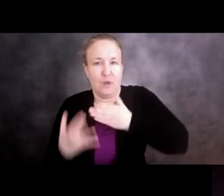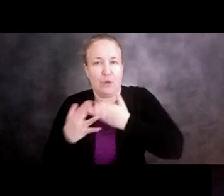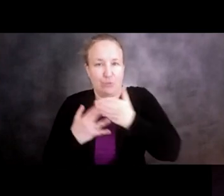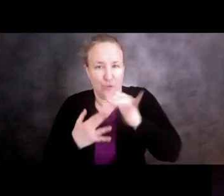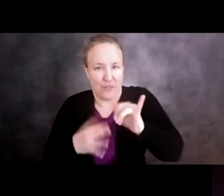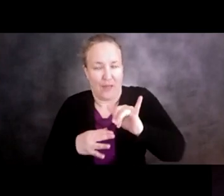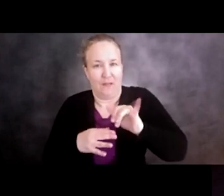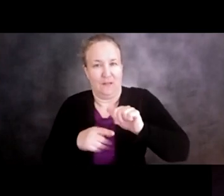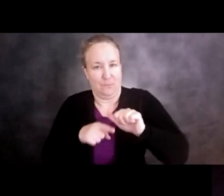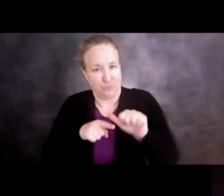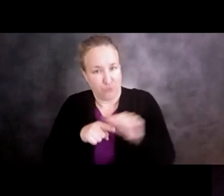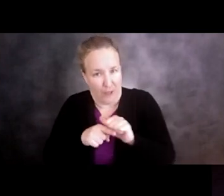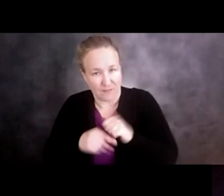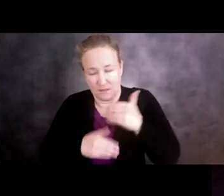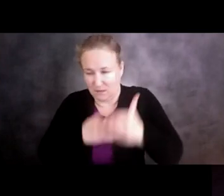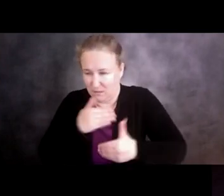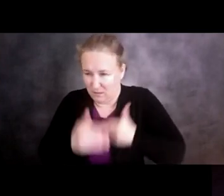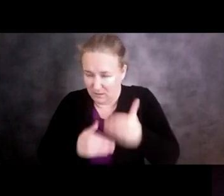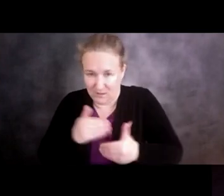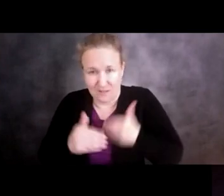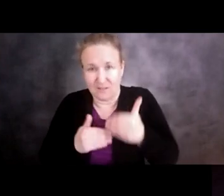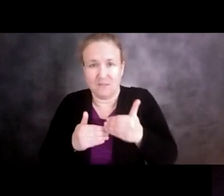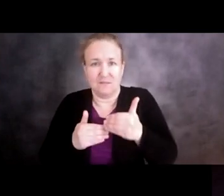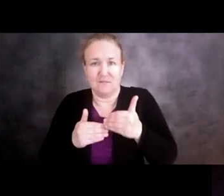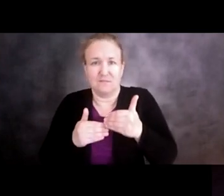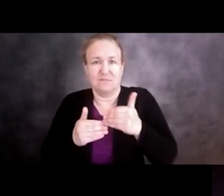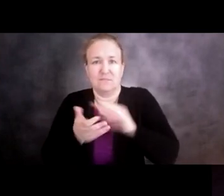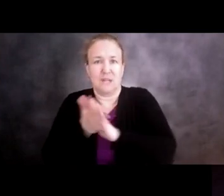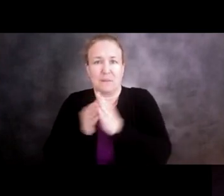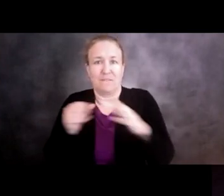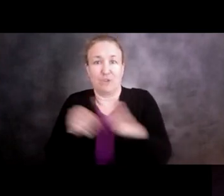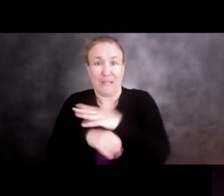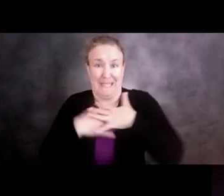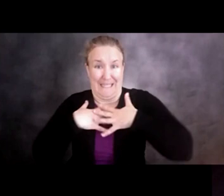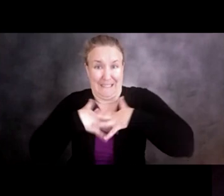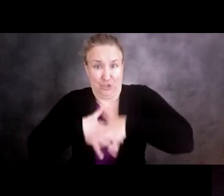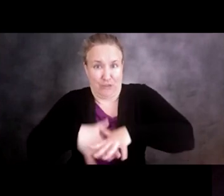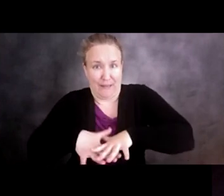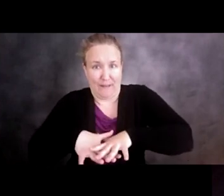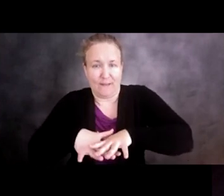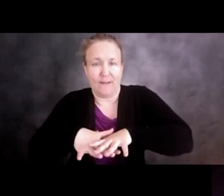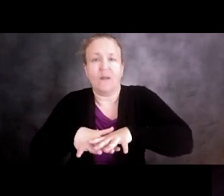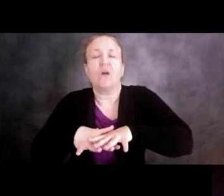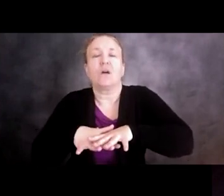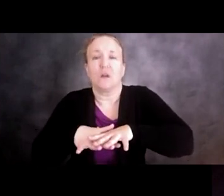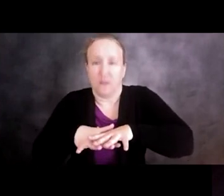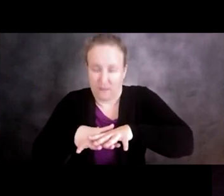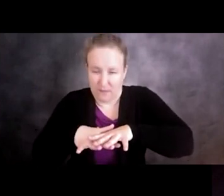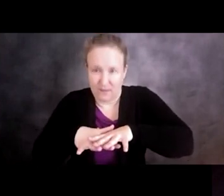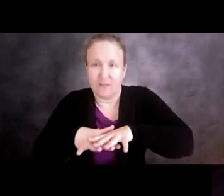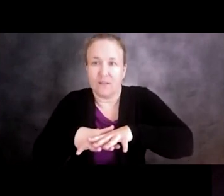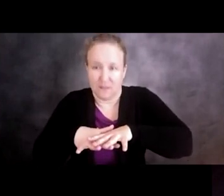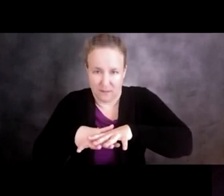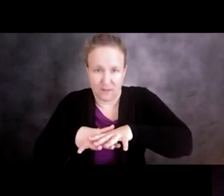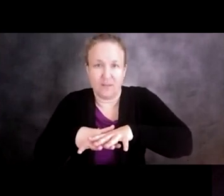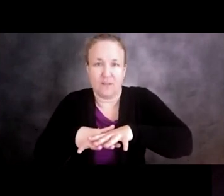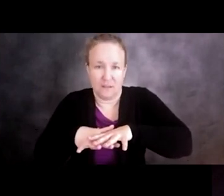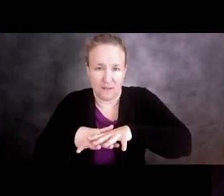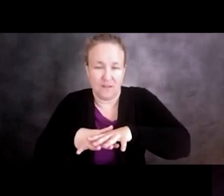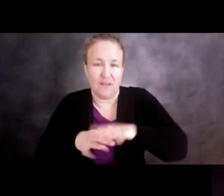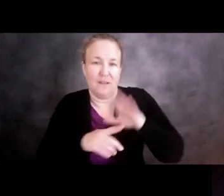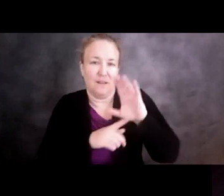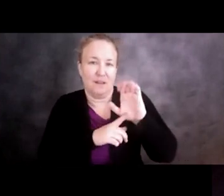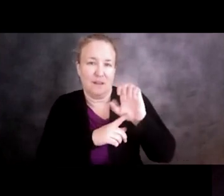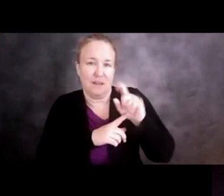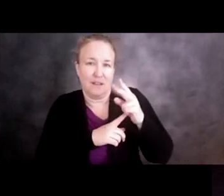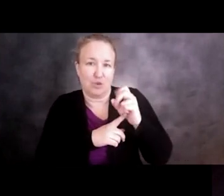of just working to be fully integrated that I kind of backed into an ethnographic project,